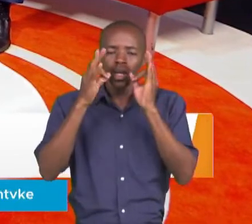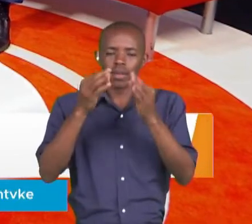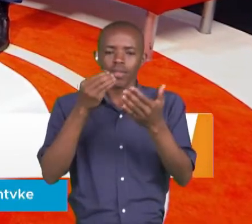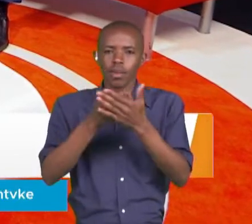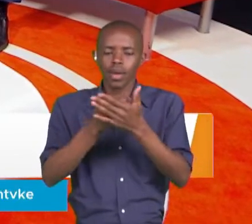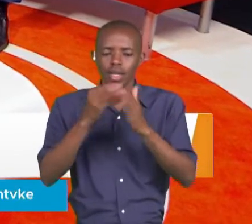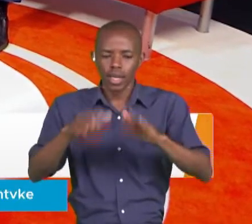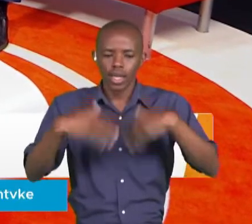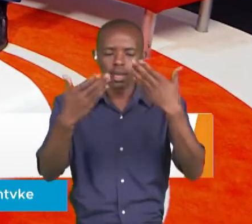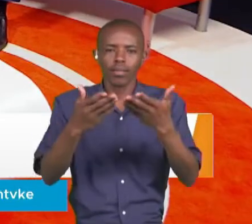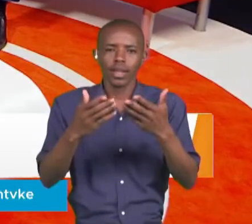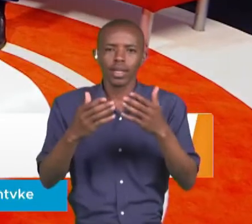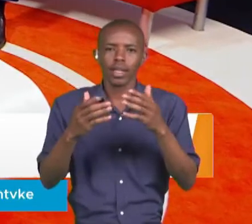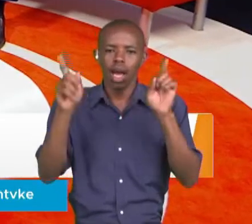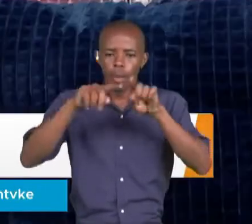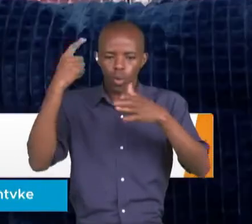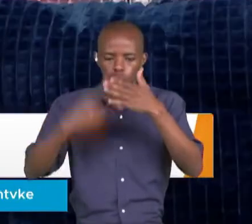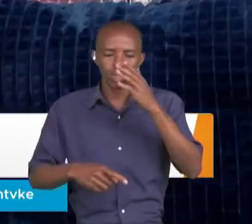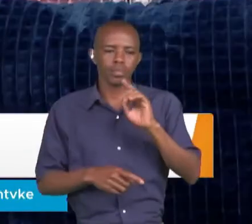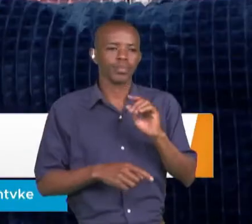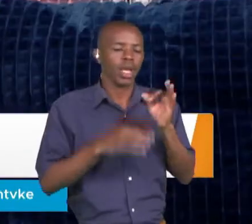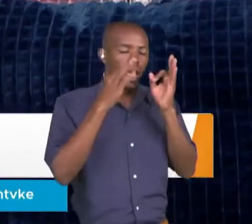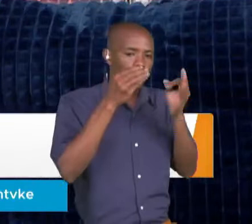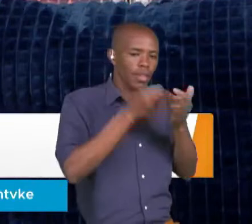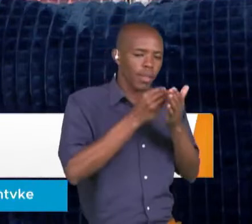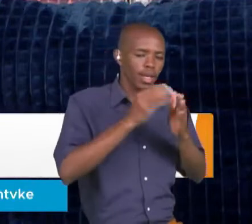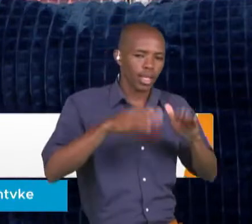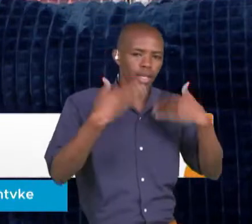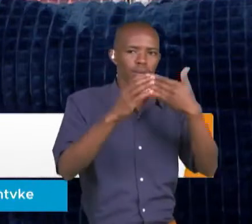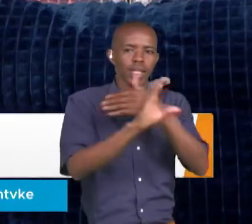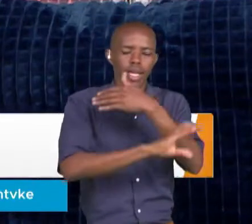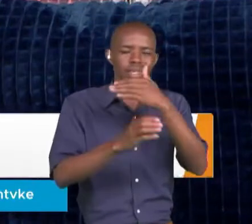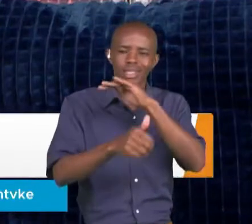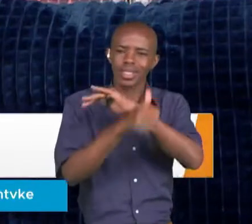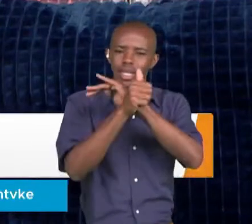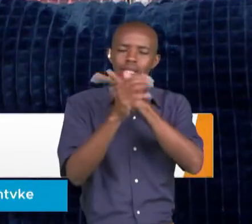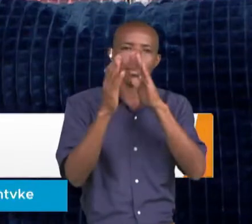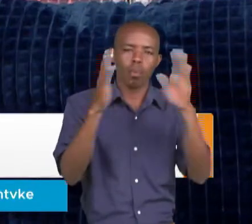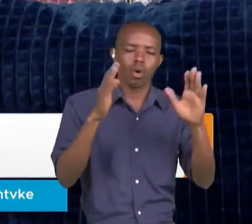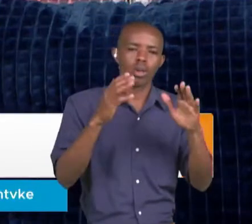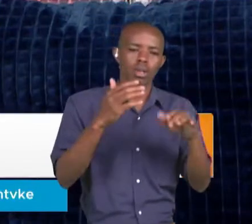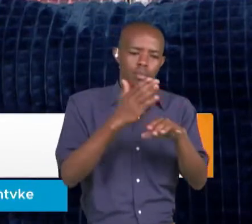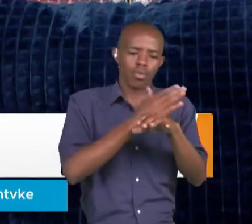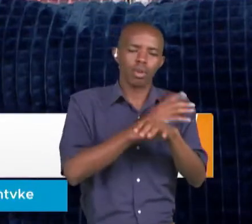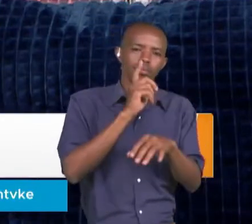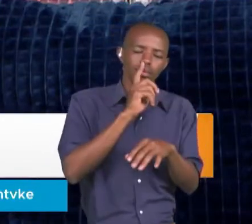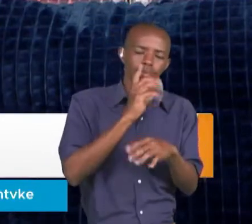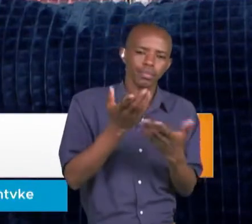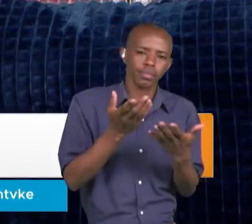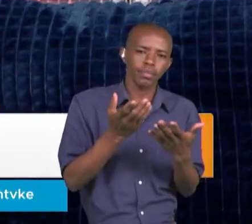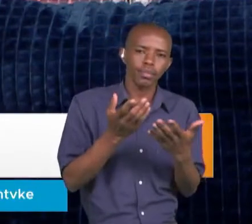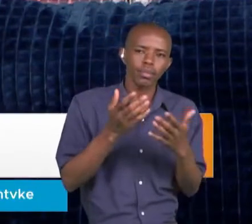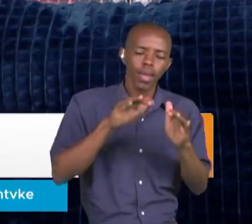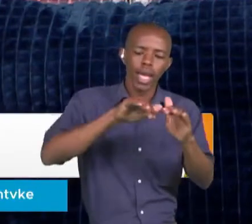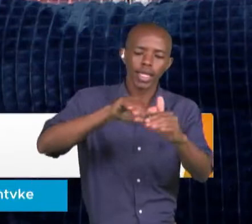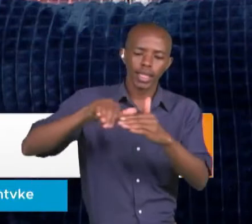given? What if the money is given, then the country then is in more danger, technically. And as I said, is that the abduction was